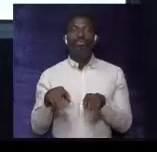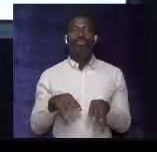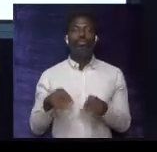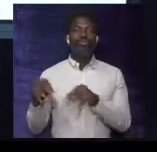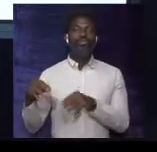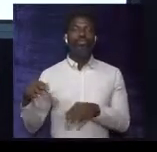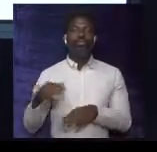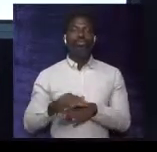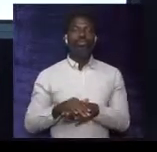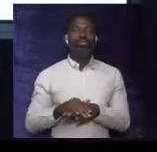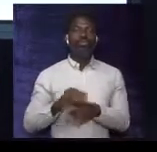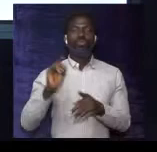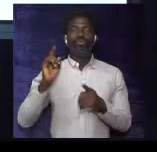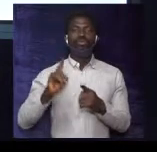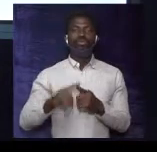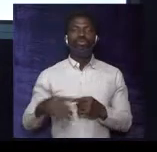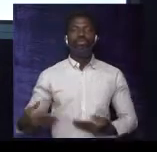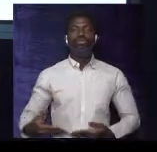move on.